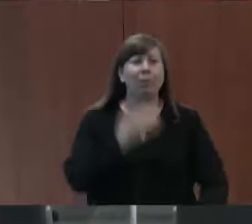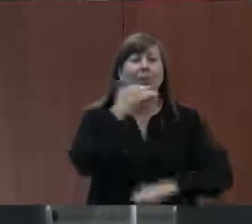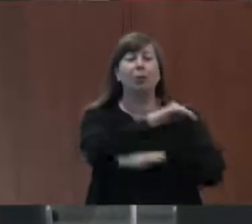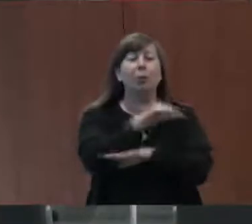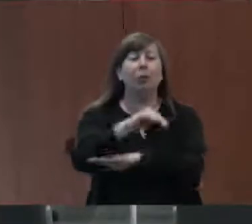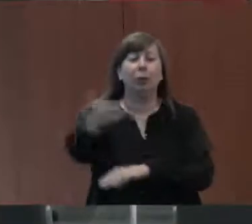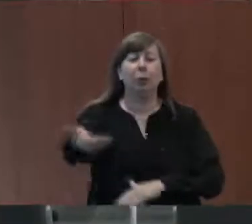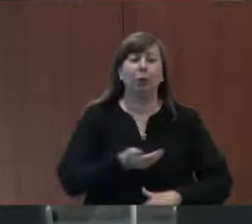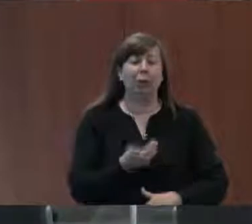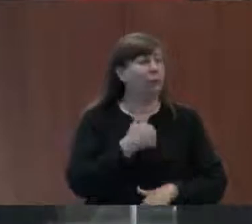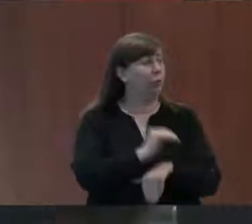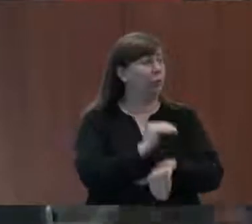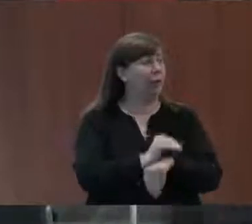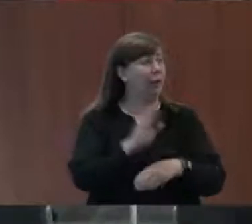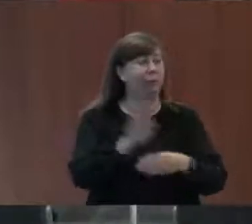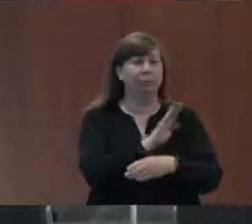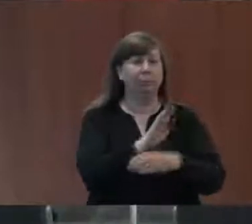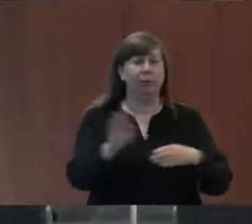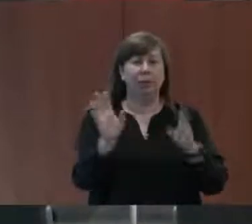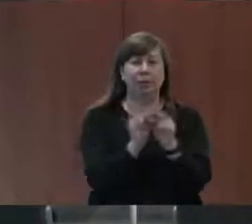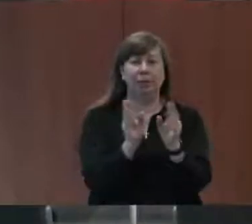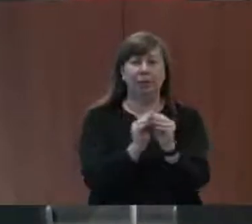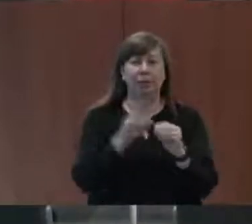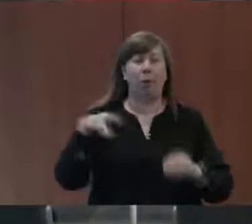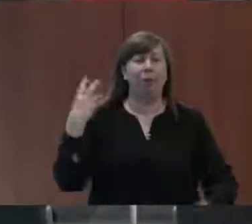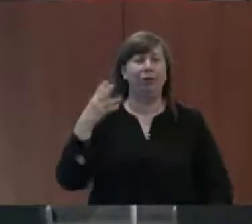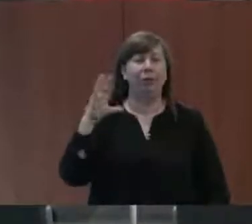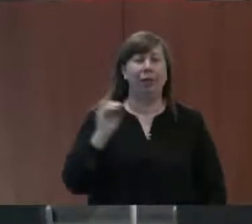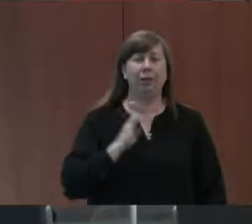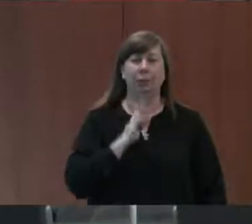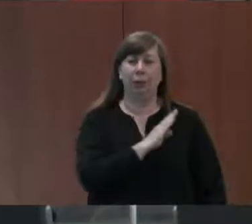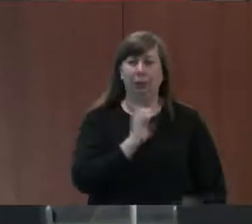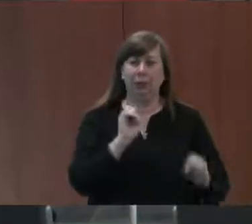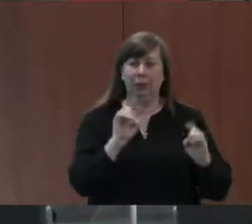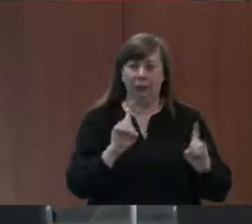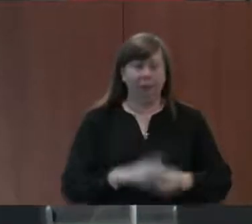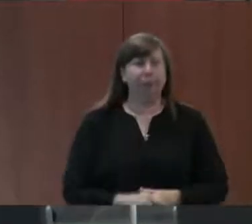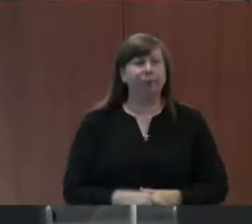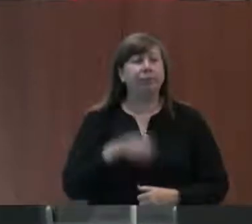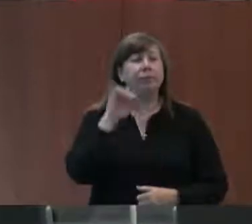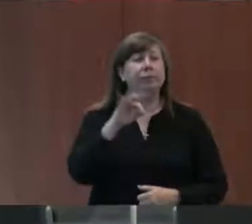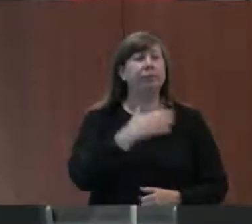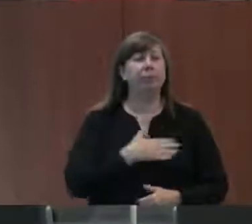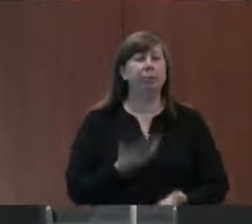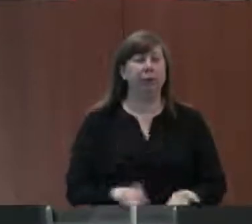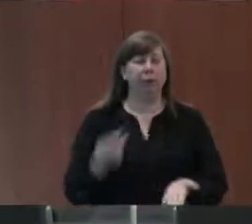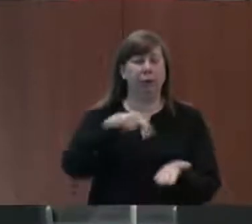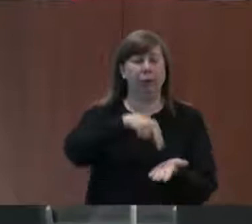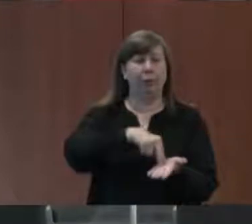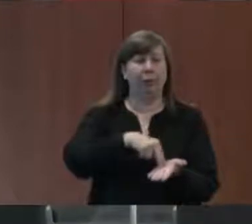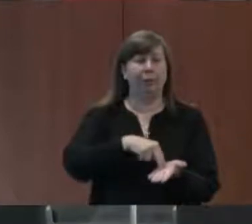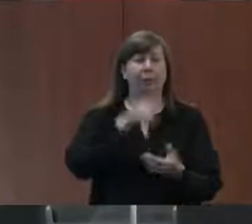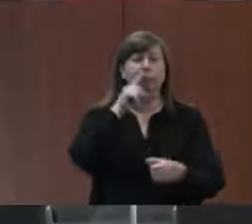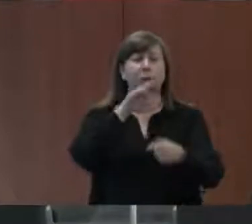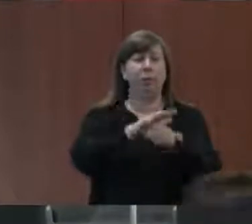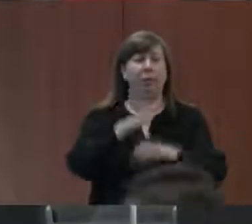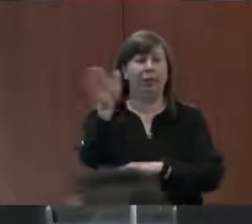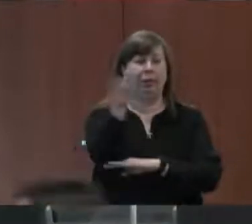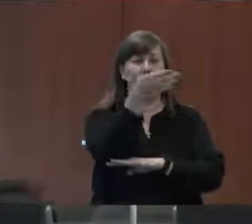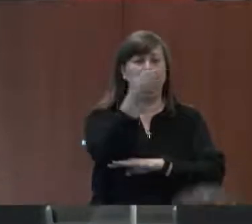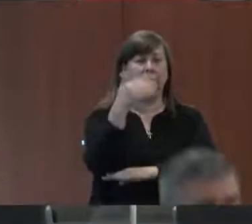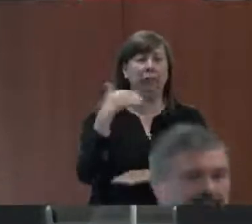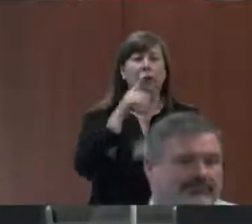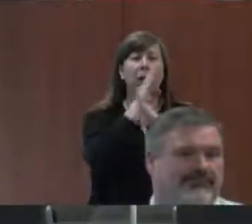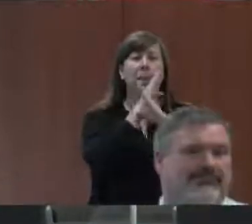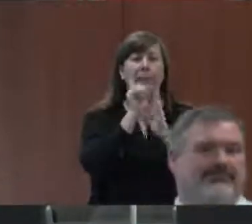Good evening. Welcome to tonight's business session of the Washington County Board of Education. If you will please rise for the Pledge of Allegiance and a